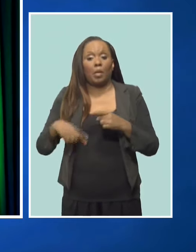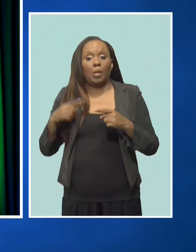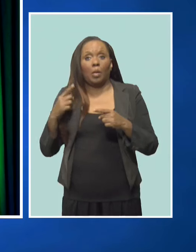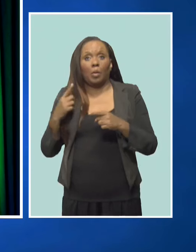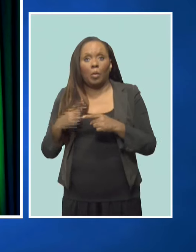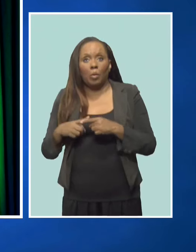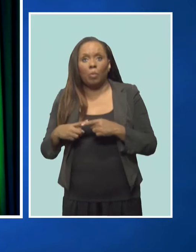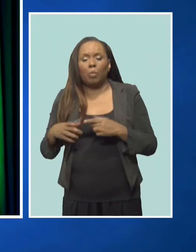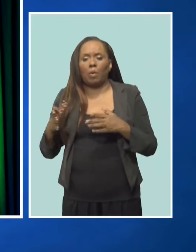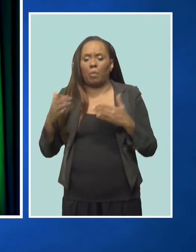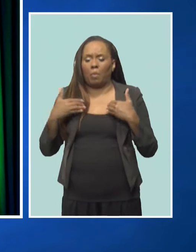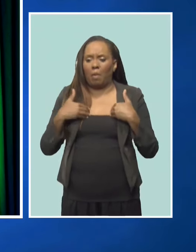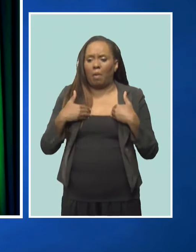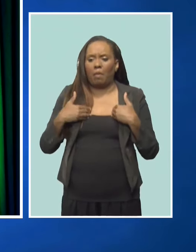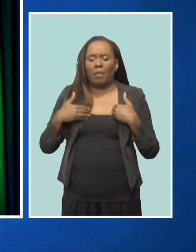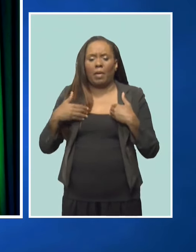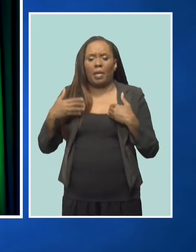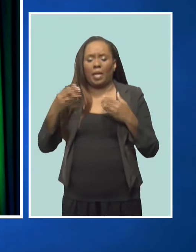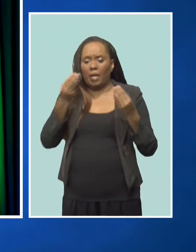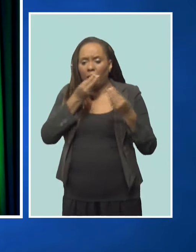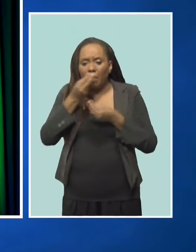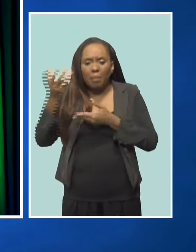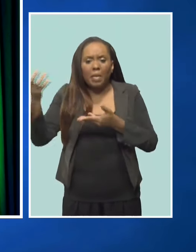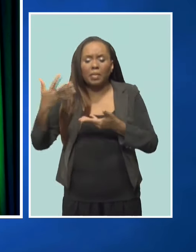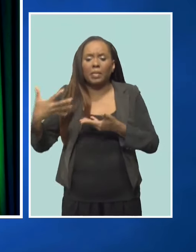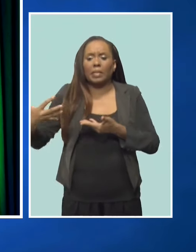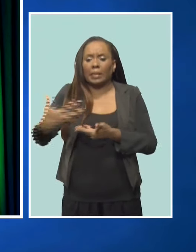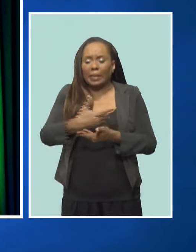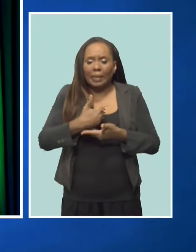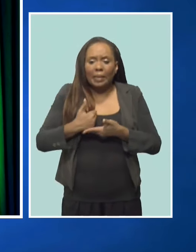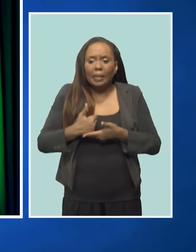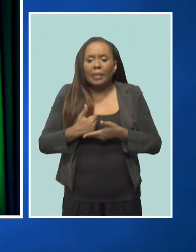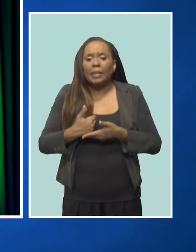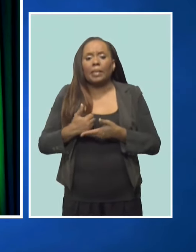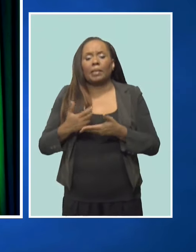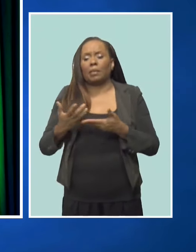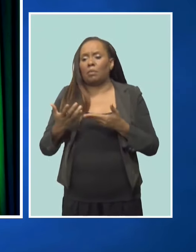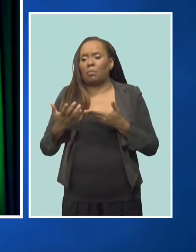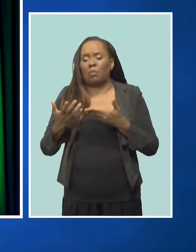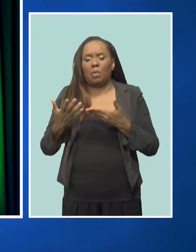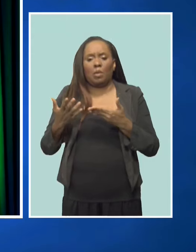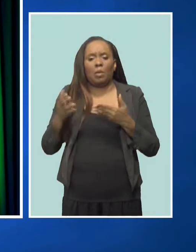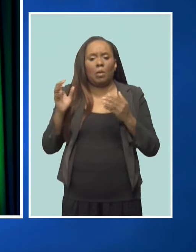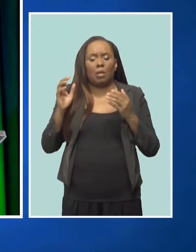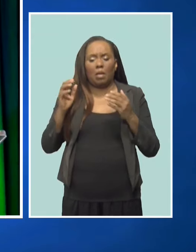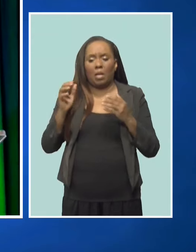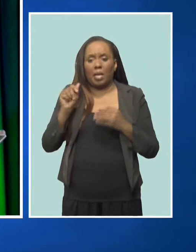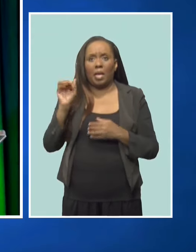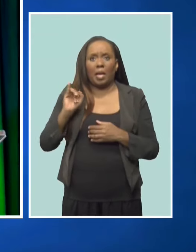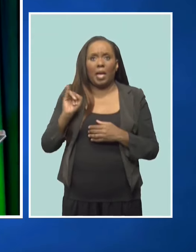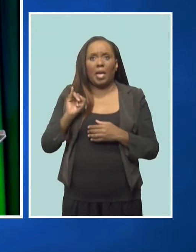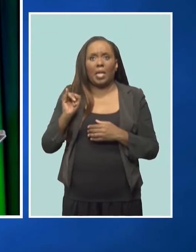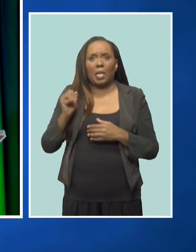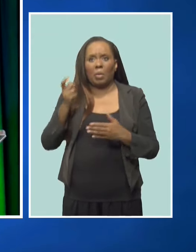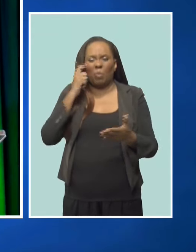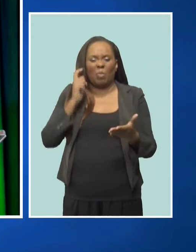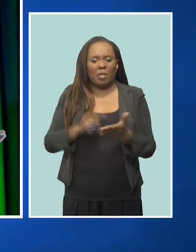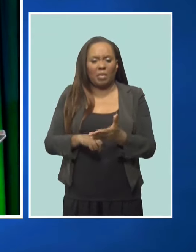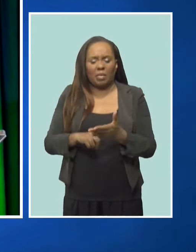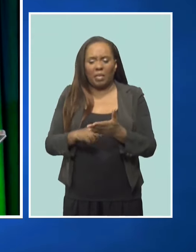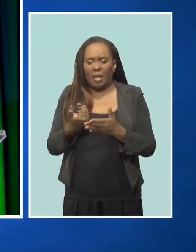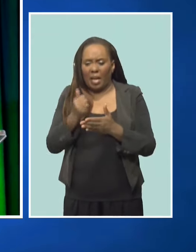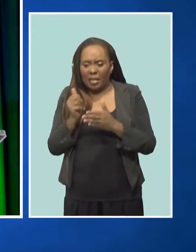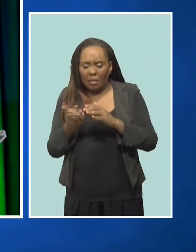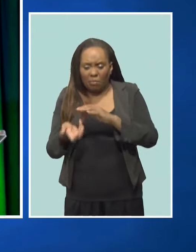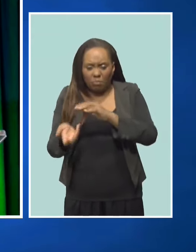cameras, X-rays, etc., AI could accurately identify defects in parts and products. Co-lecture presenters Dr.